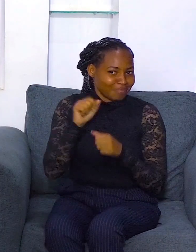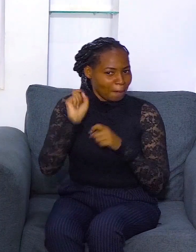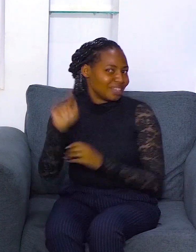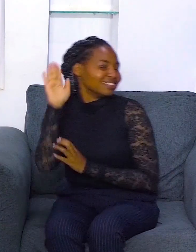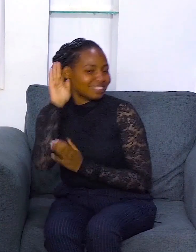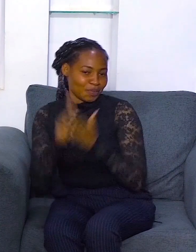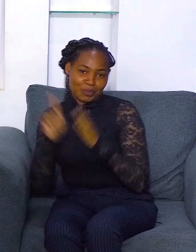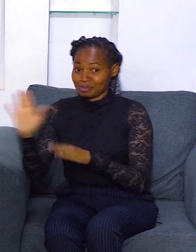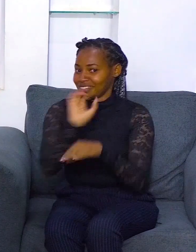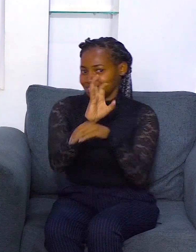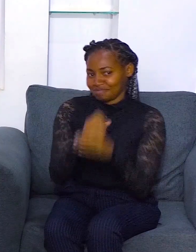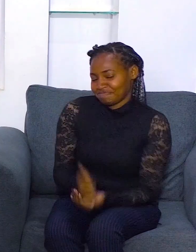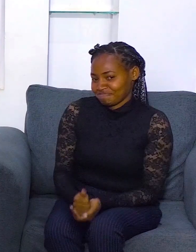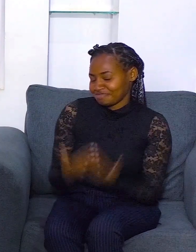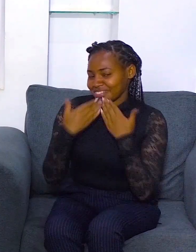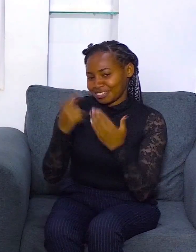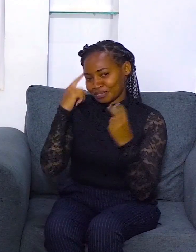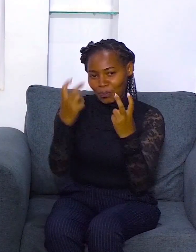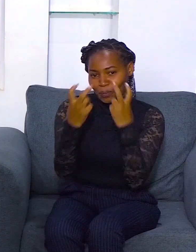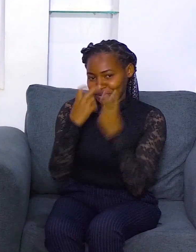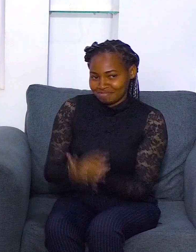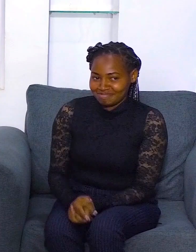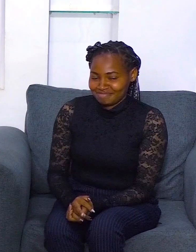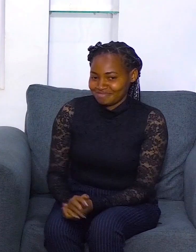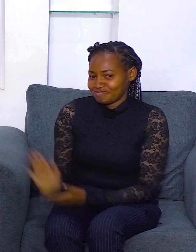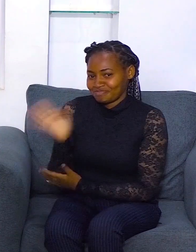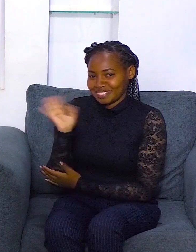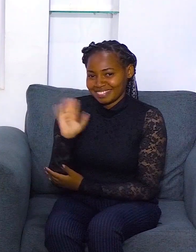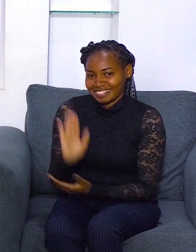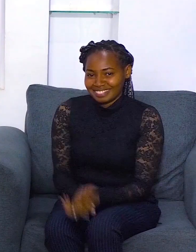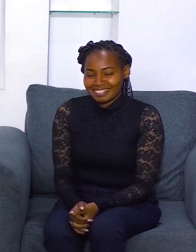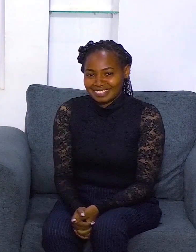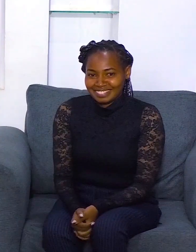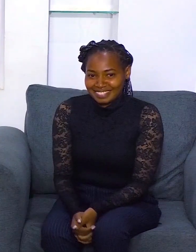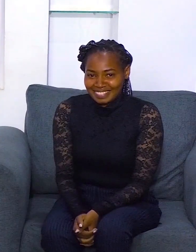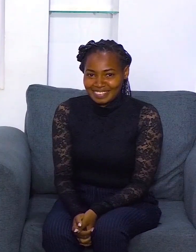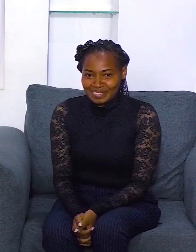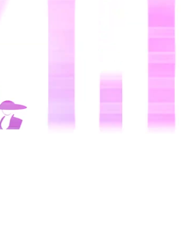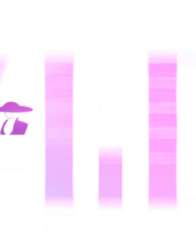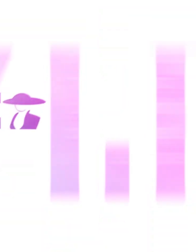that you've gotten from him as well. Thank you so much, viewers, for staying tuned, and goodbye.